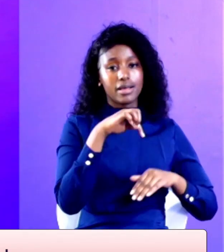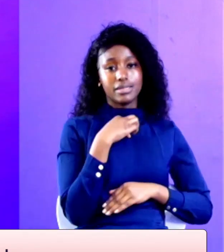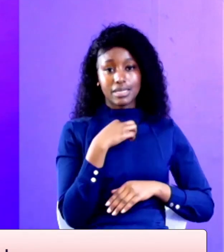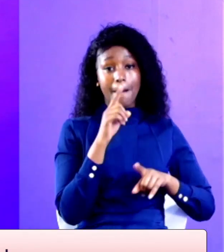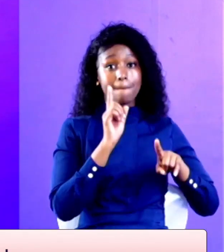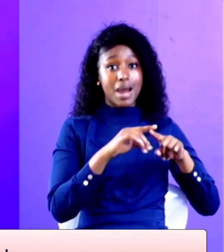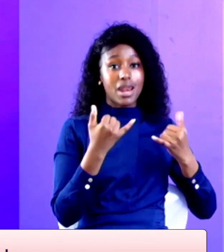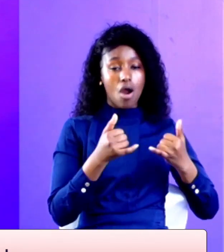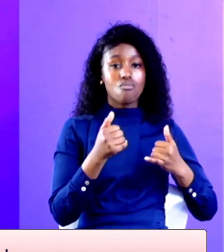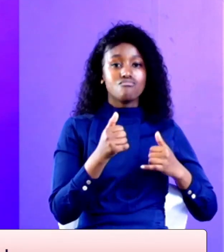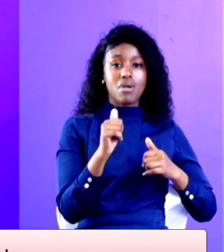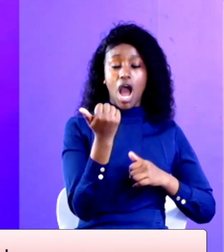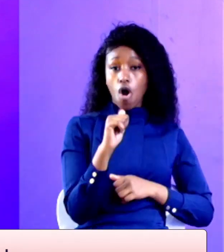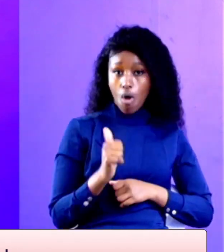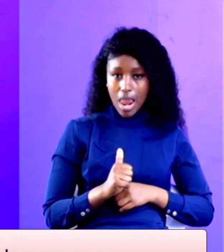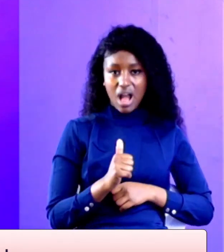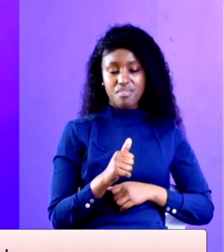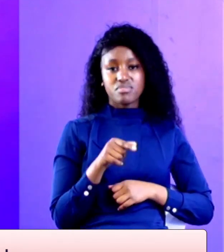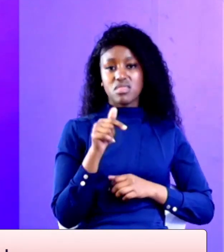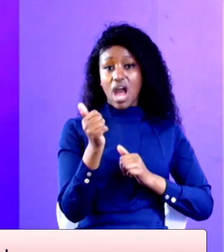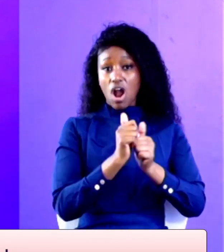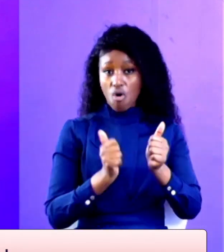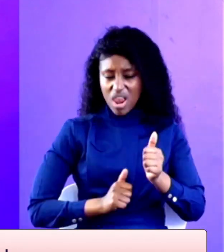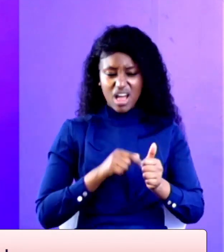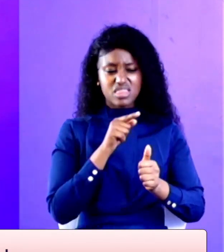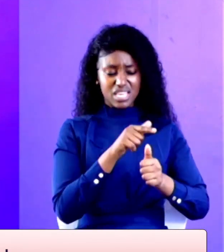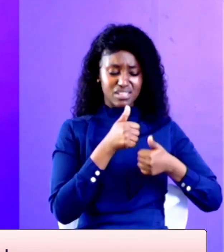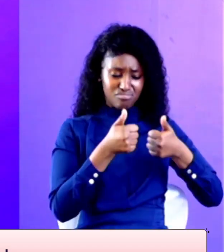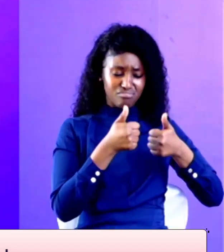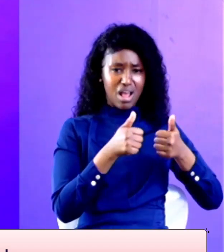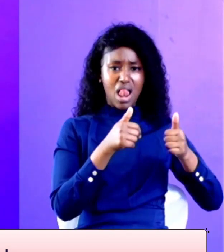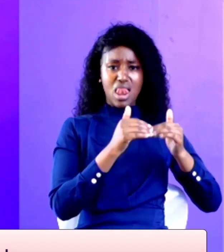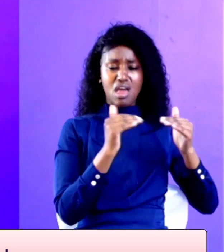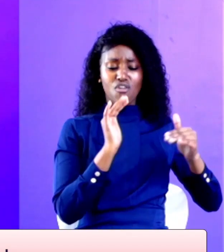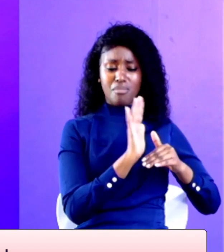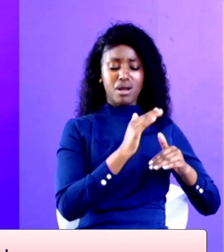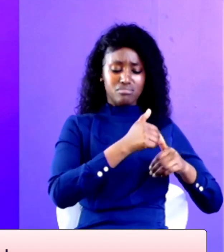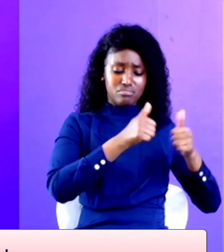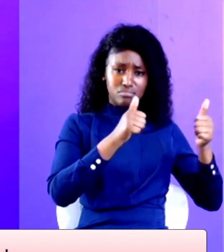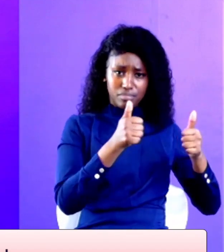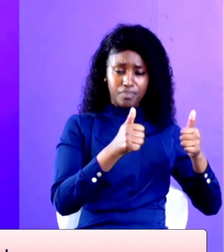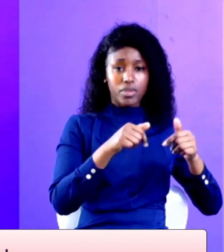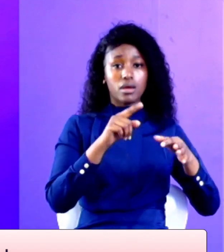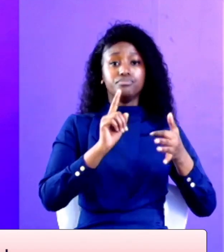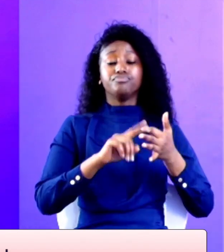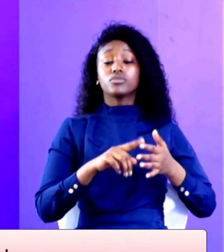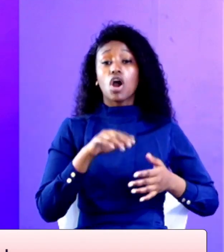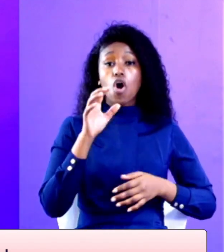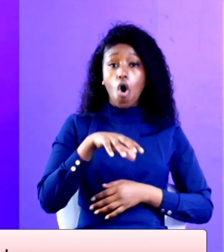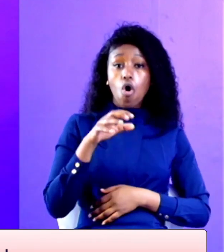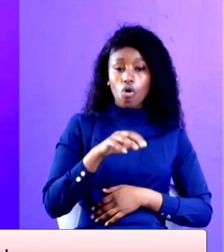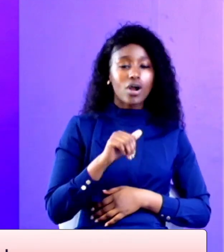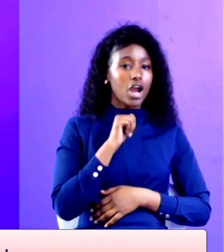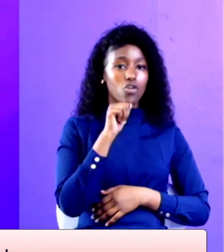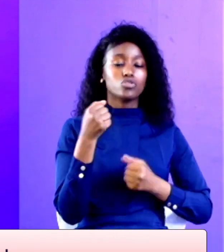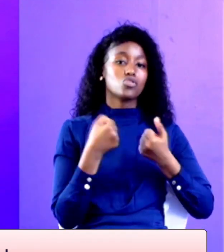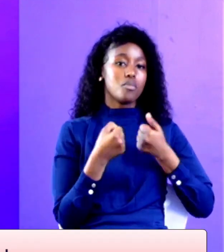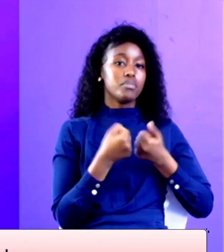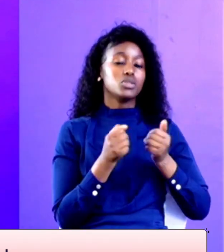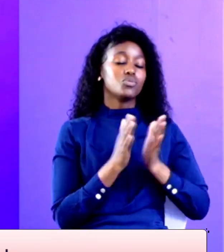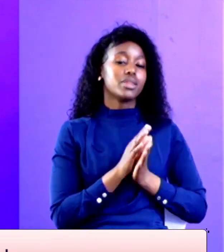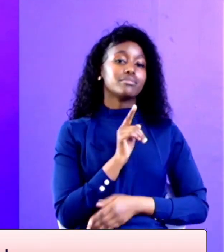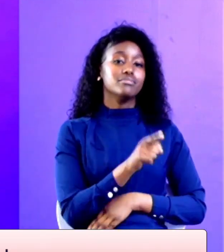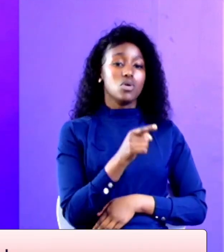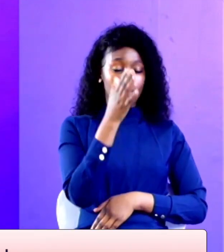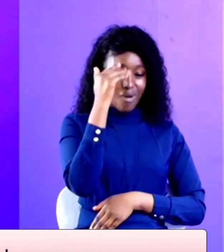Angola, Angola in terms of football is very much far than us. DR Congo, that one we cannot talk. Wisa atamaliza mambo